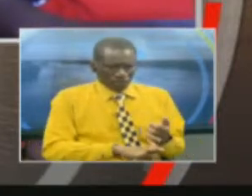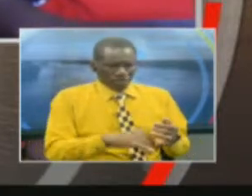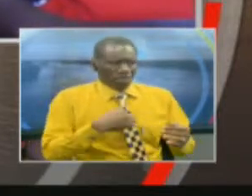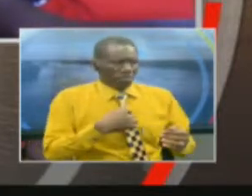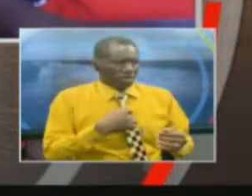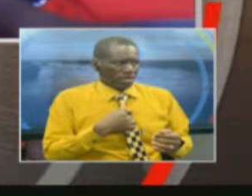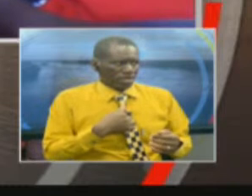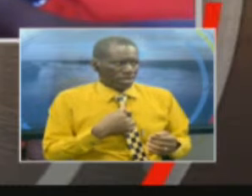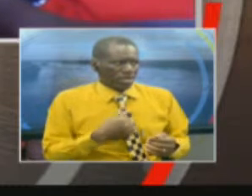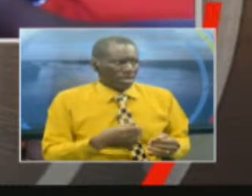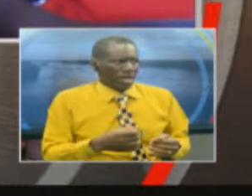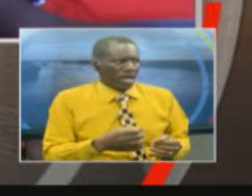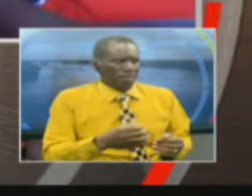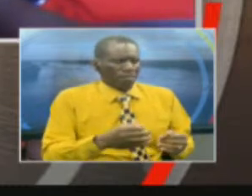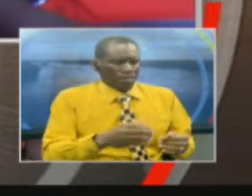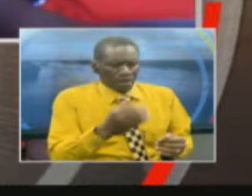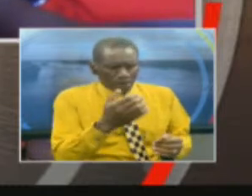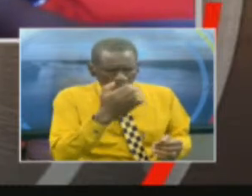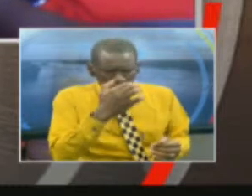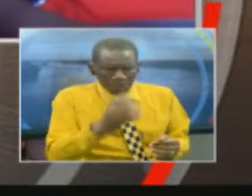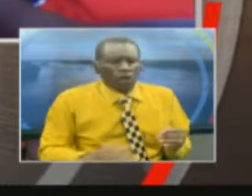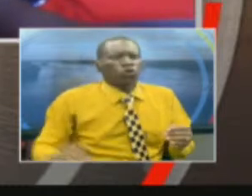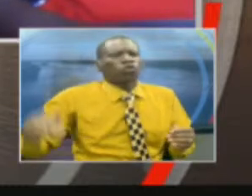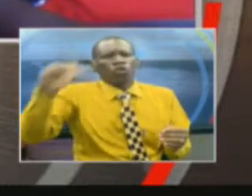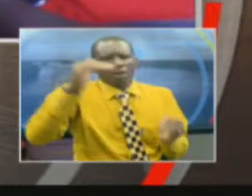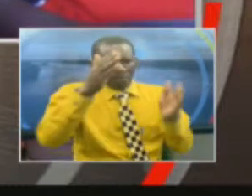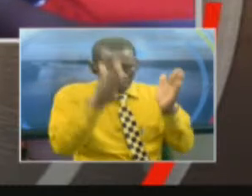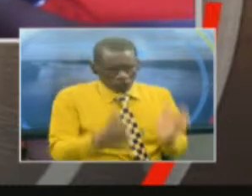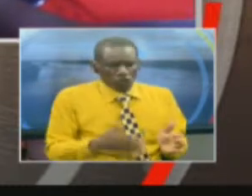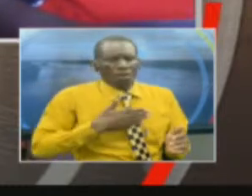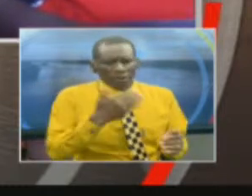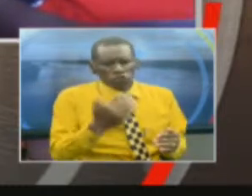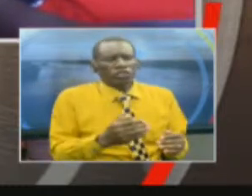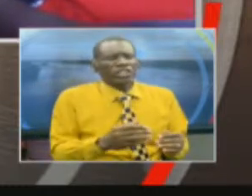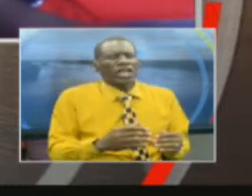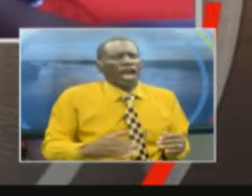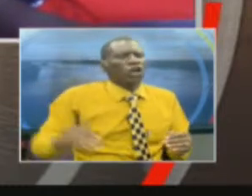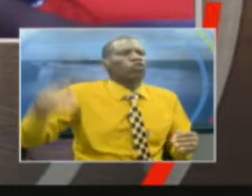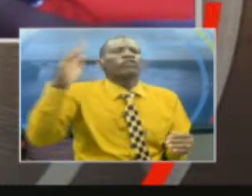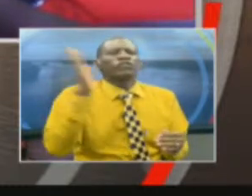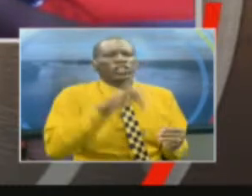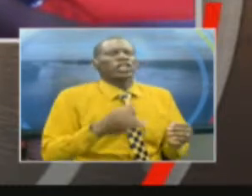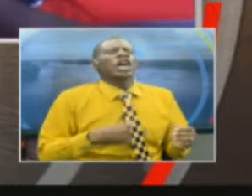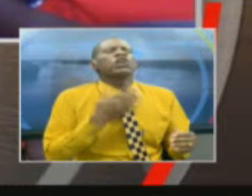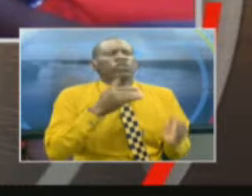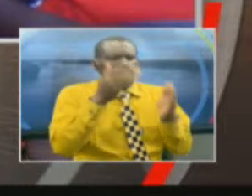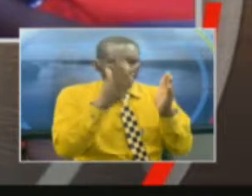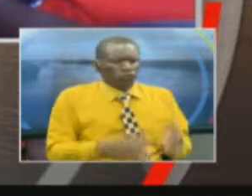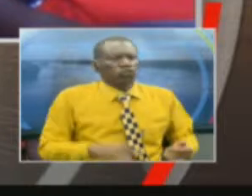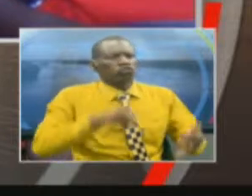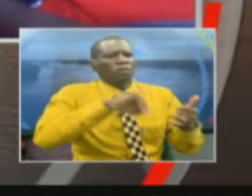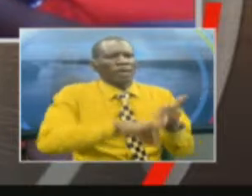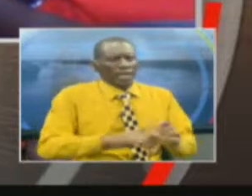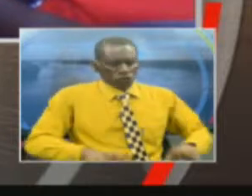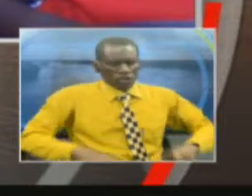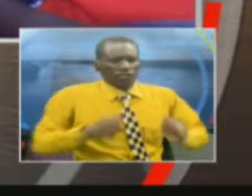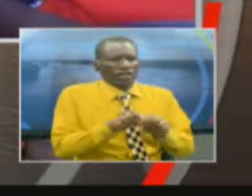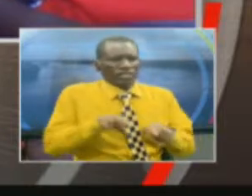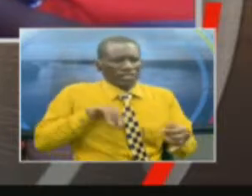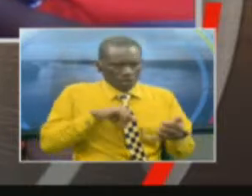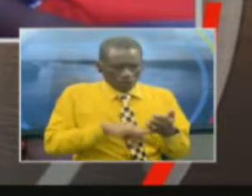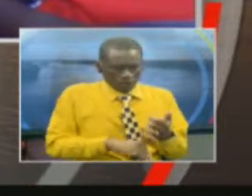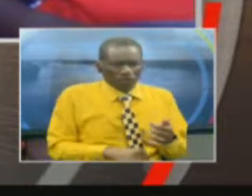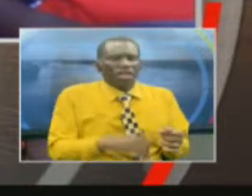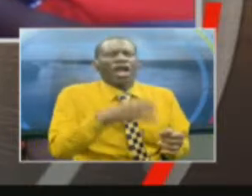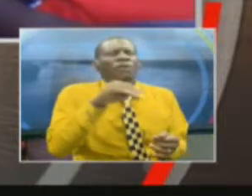person, my children are big, and I look somebody to stay with as a wife. So I went to her